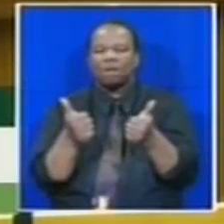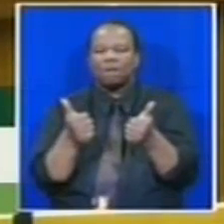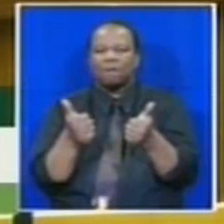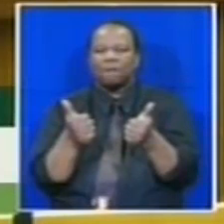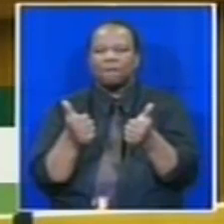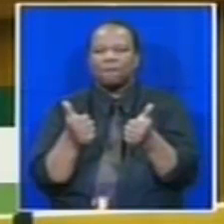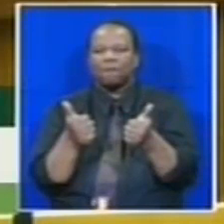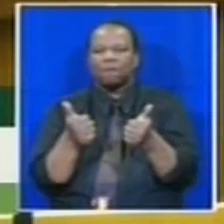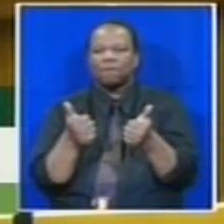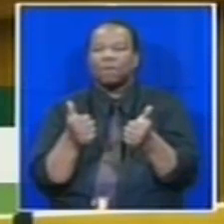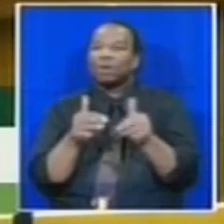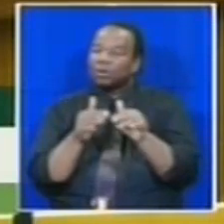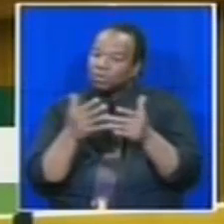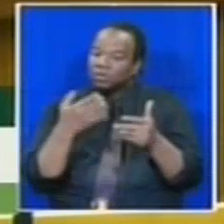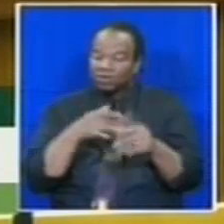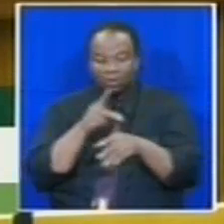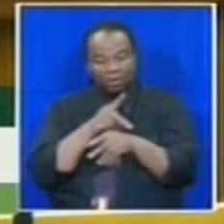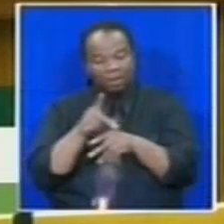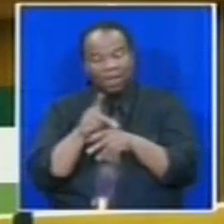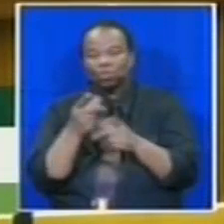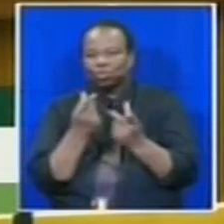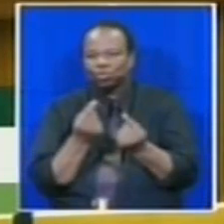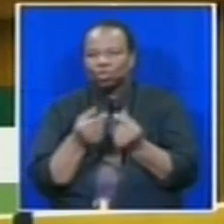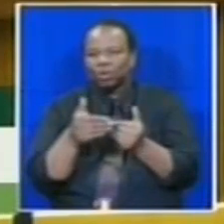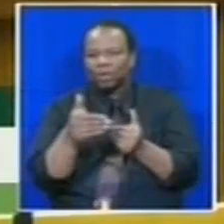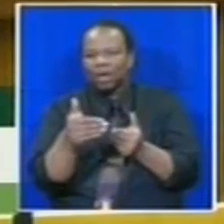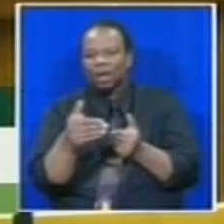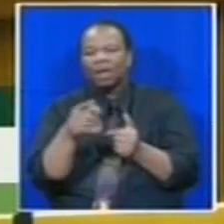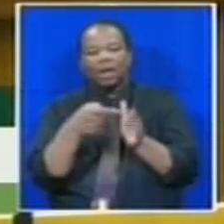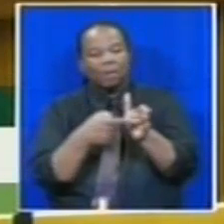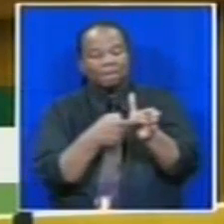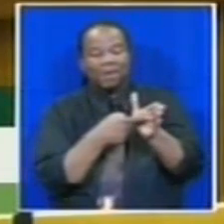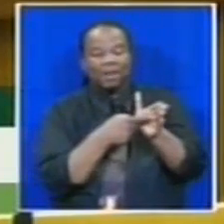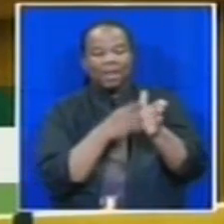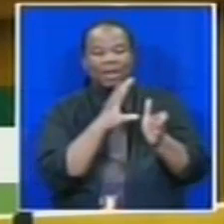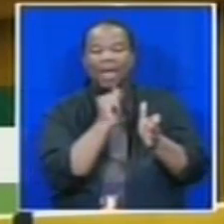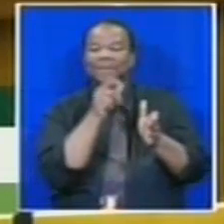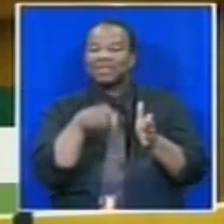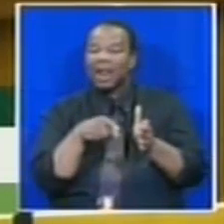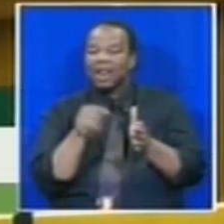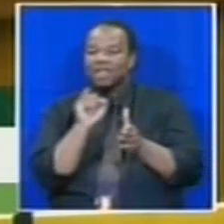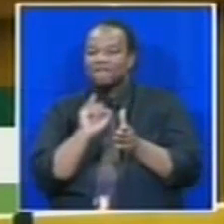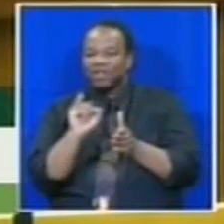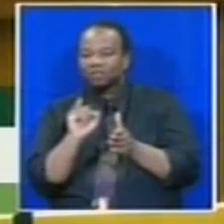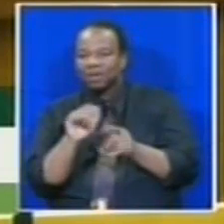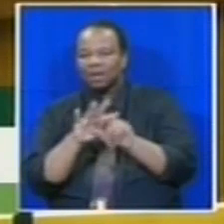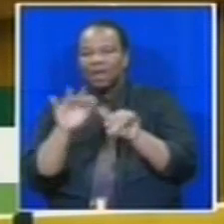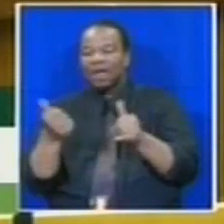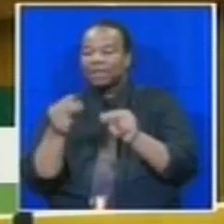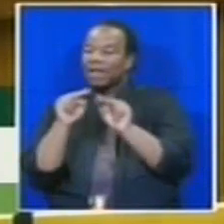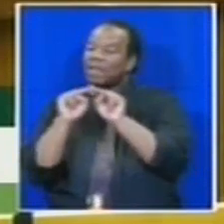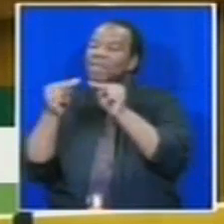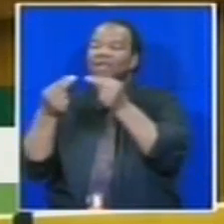we intend to do. It continues to prioritize capital investment and stabilizes national debt as a share